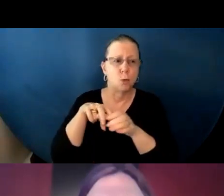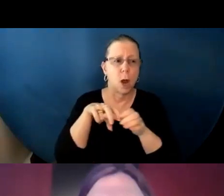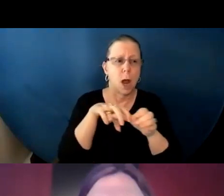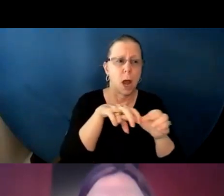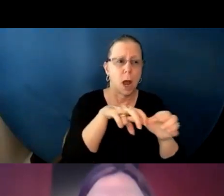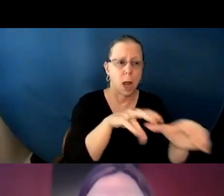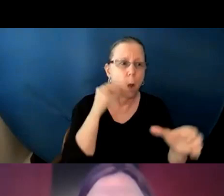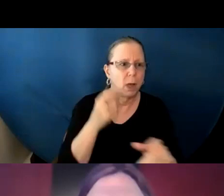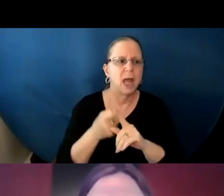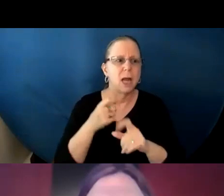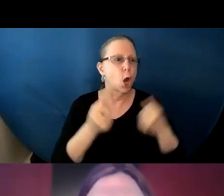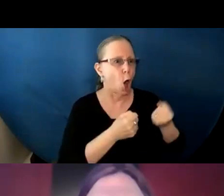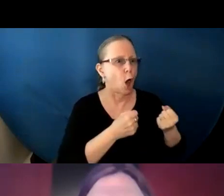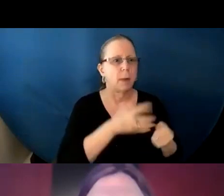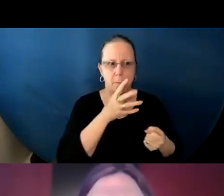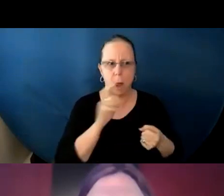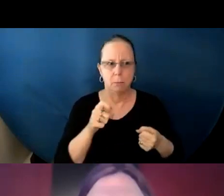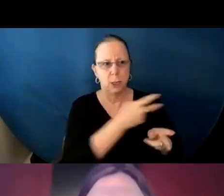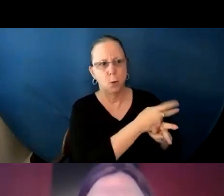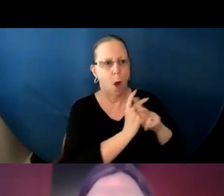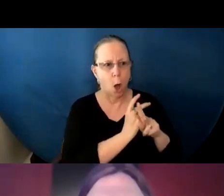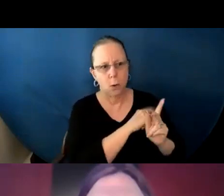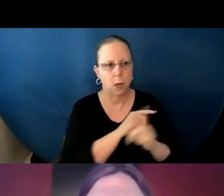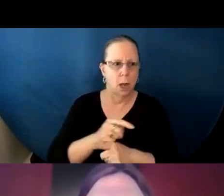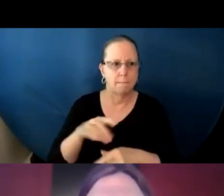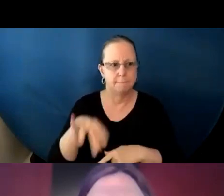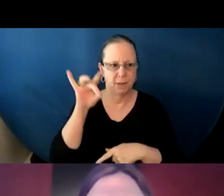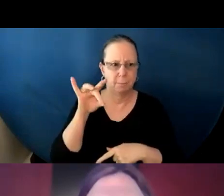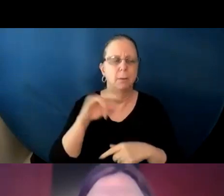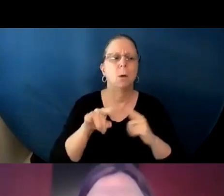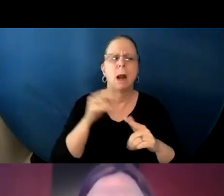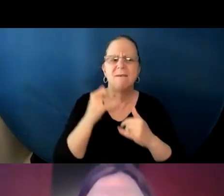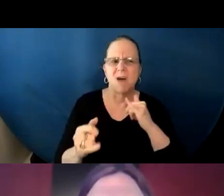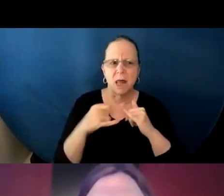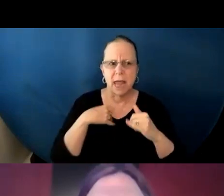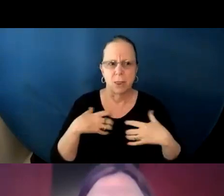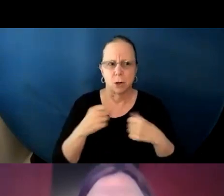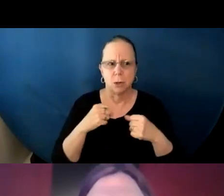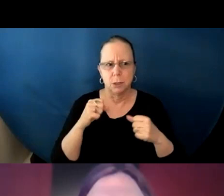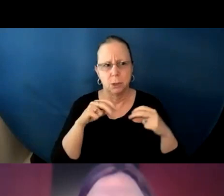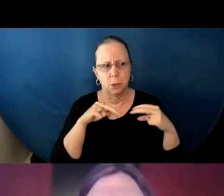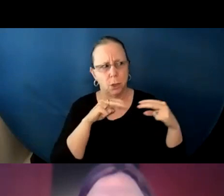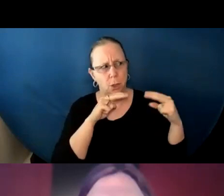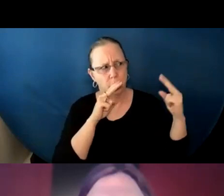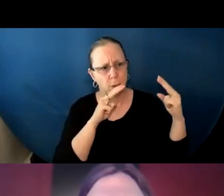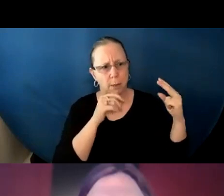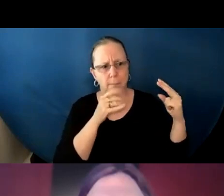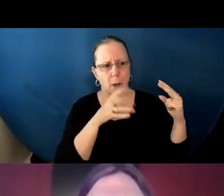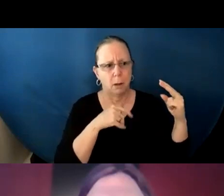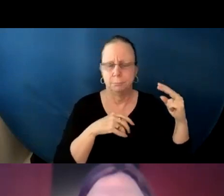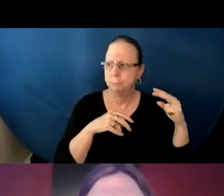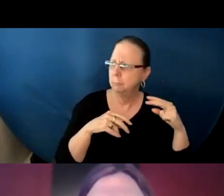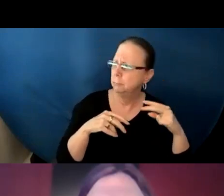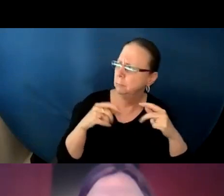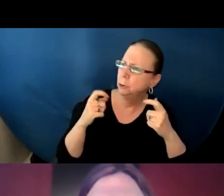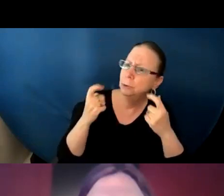had to borrow to come and pick me up was when I finally had the courage to look up at her, and she turned to me with huge